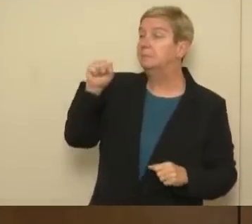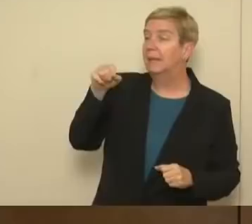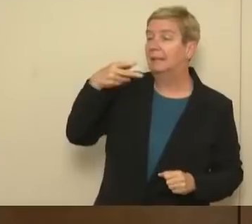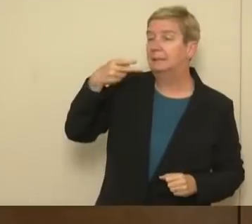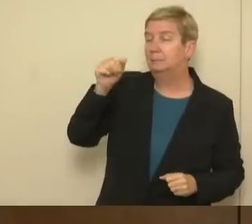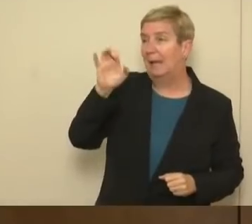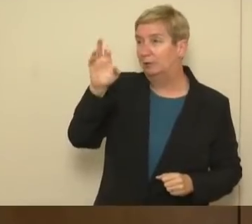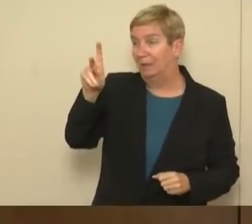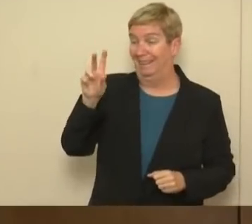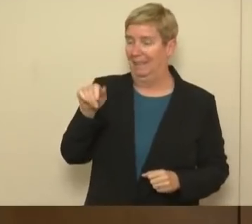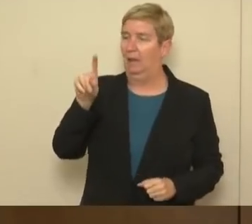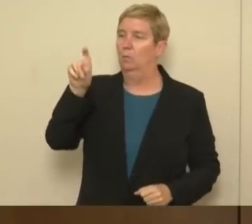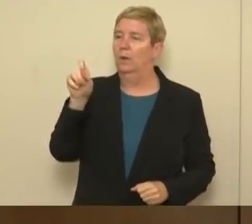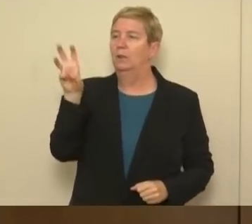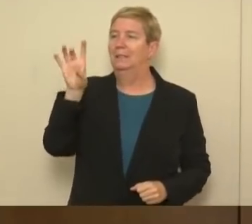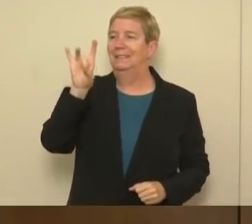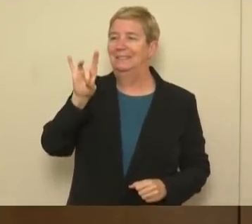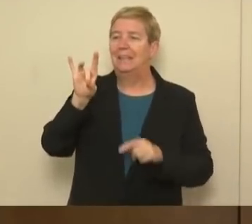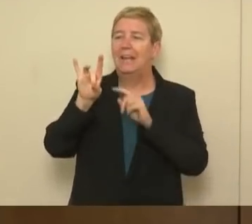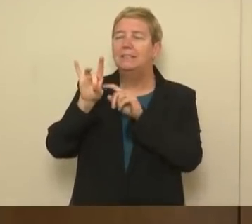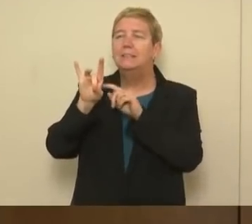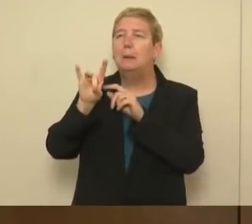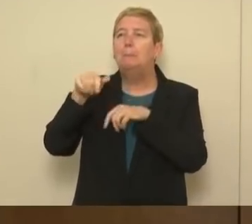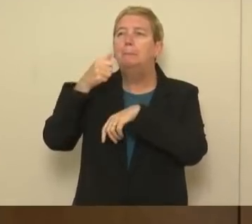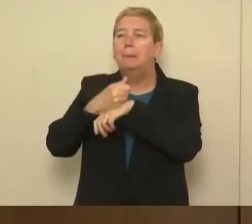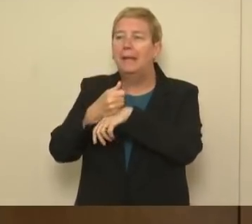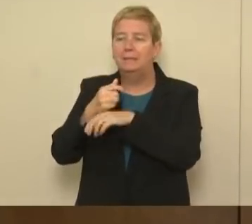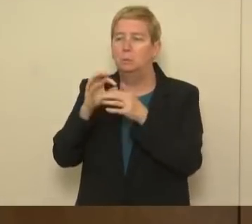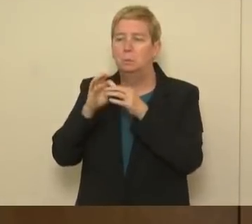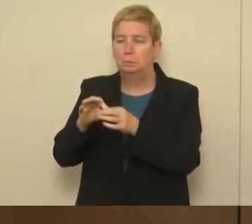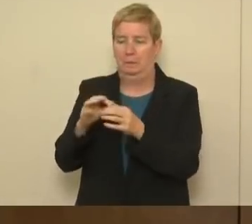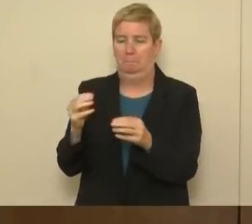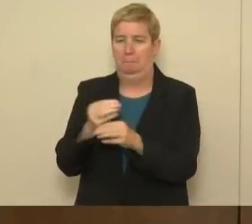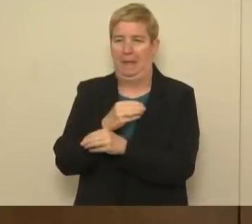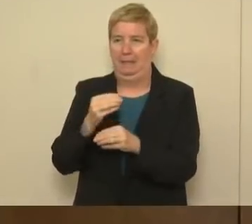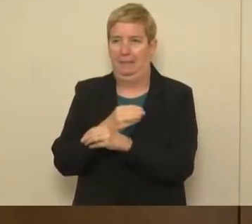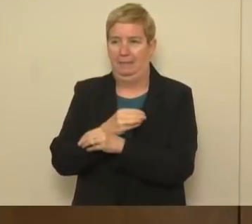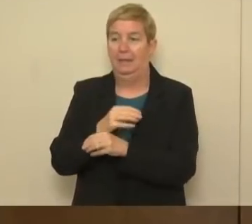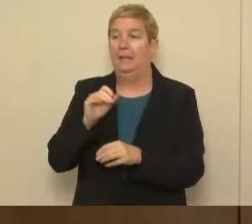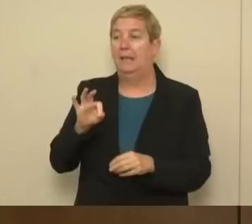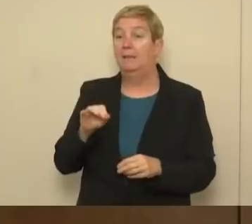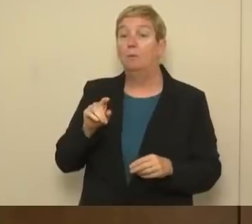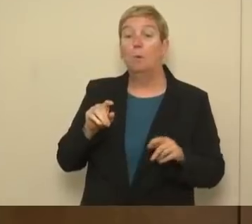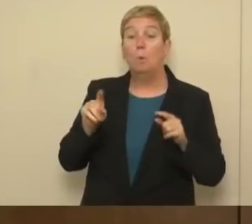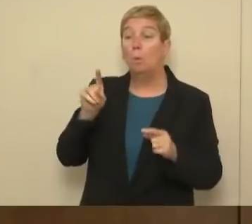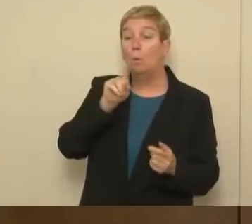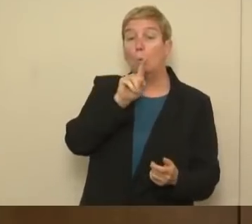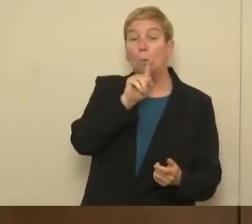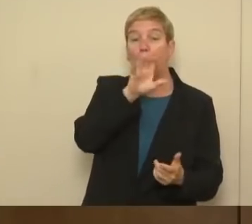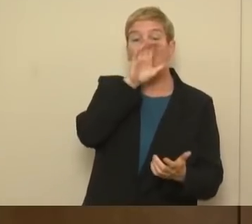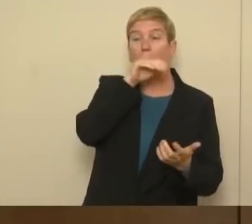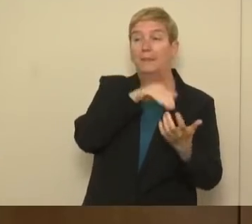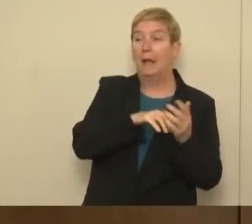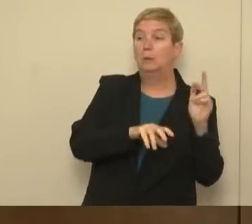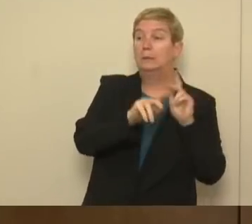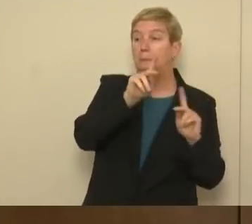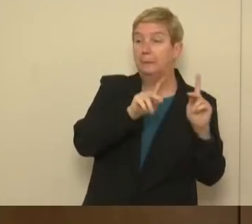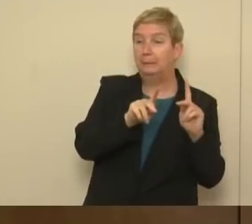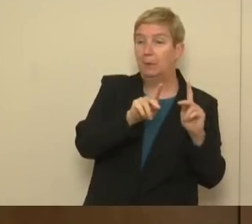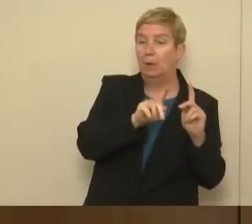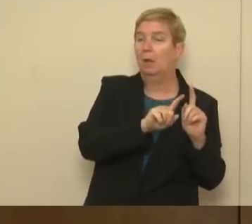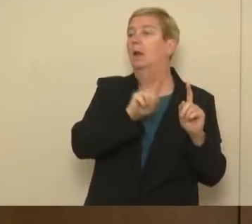based on math. That is how many cases per 100,000. So even though, and you can look